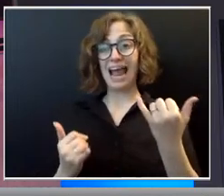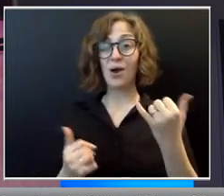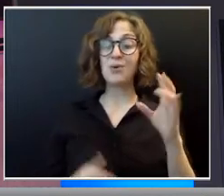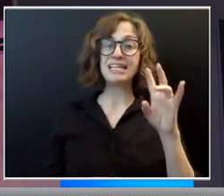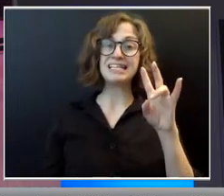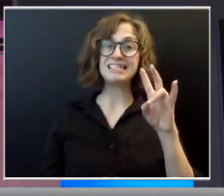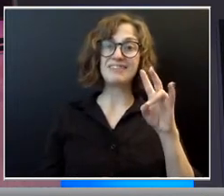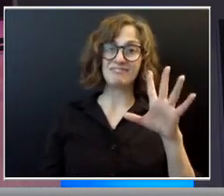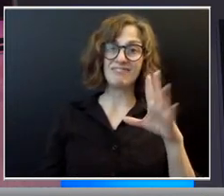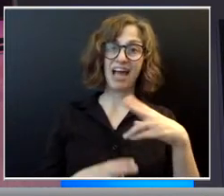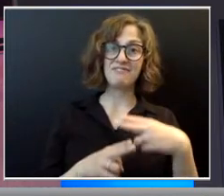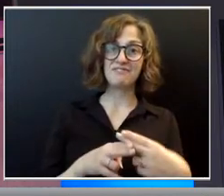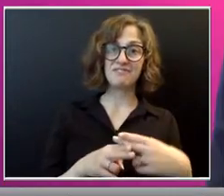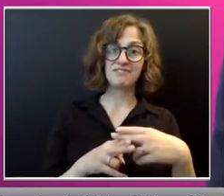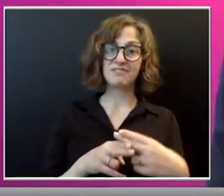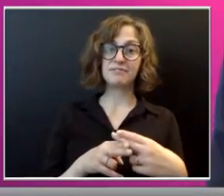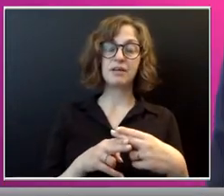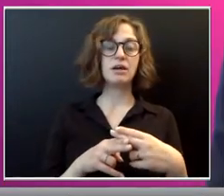over the course of how long?